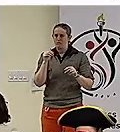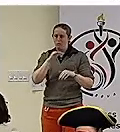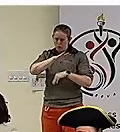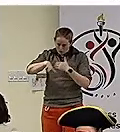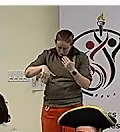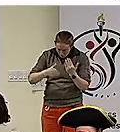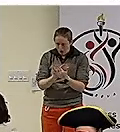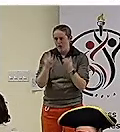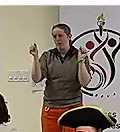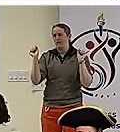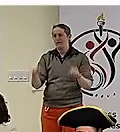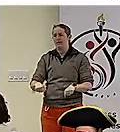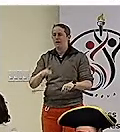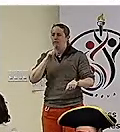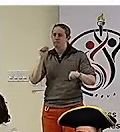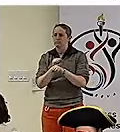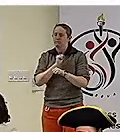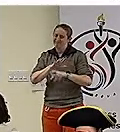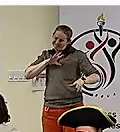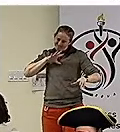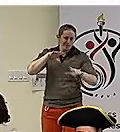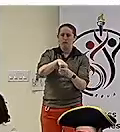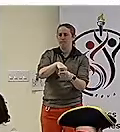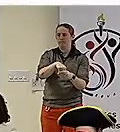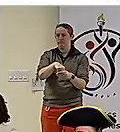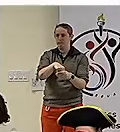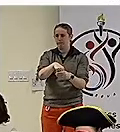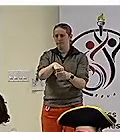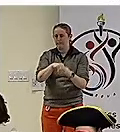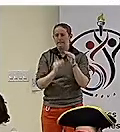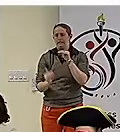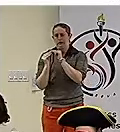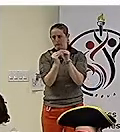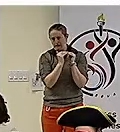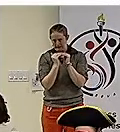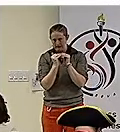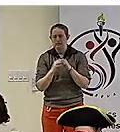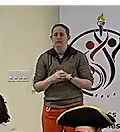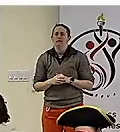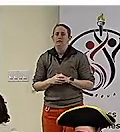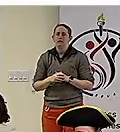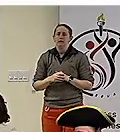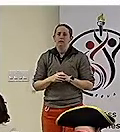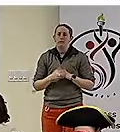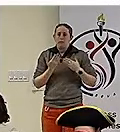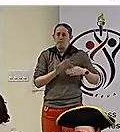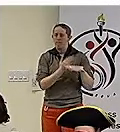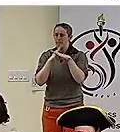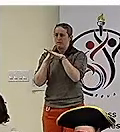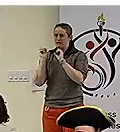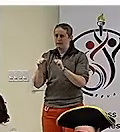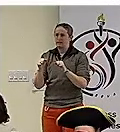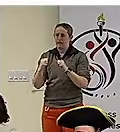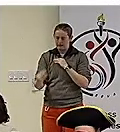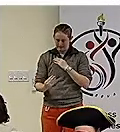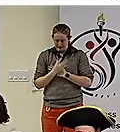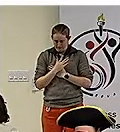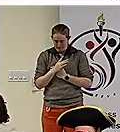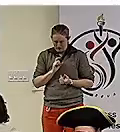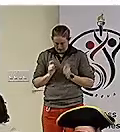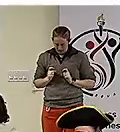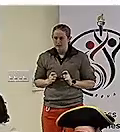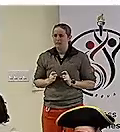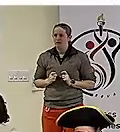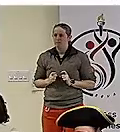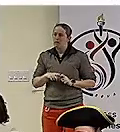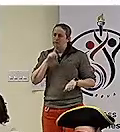participate fully and equally. I've learned that challenges can shape us, but they don't define us. What defines us is